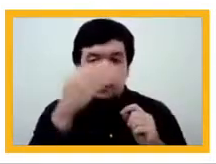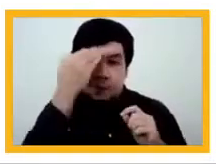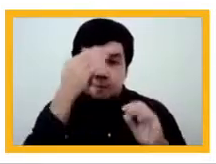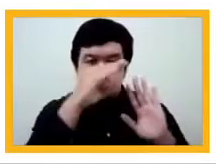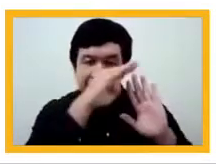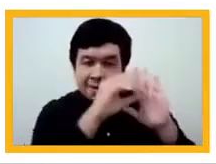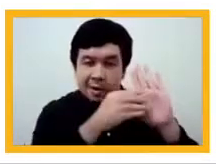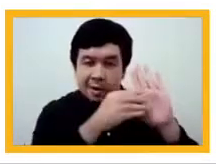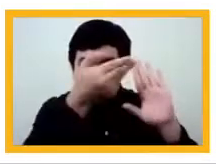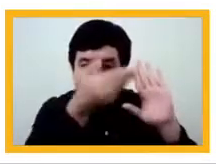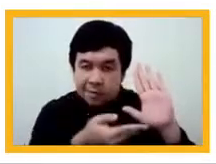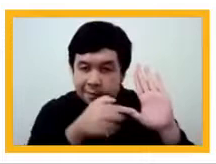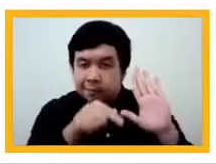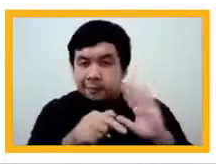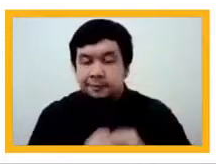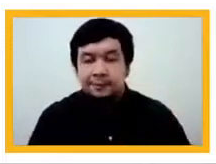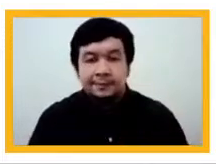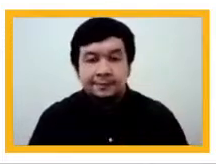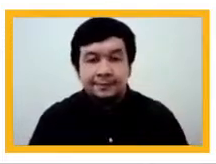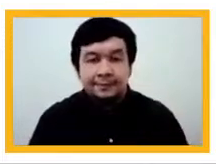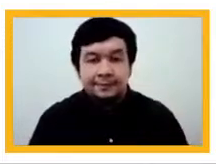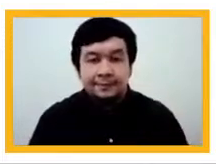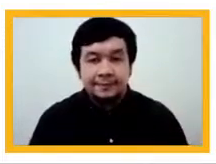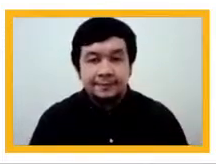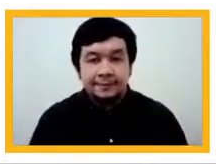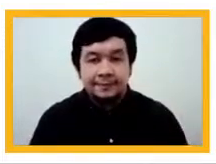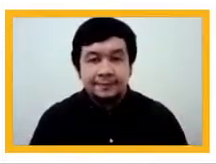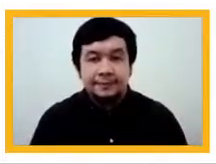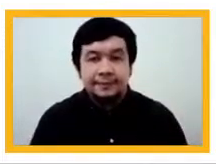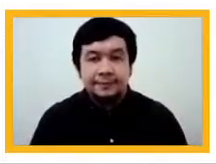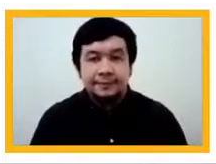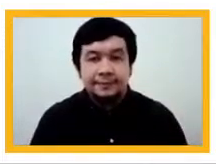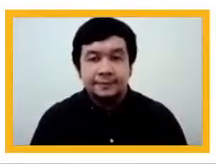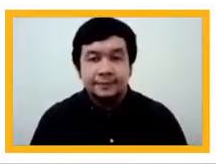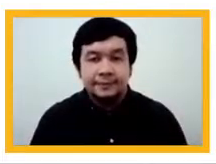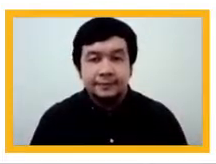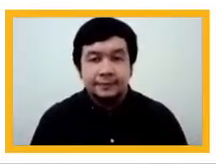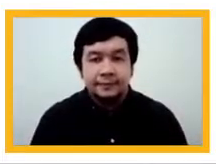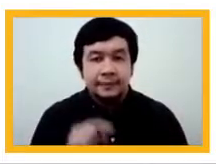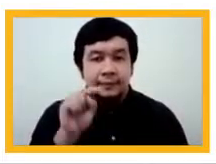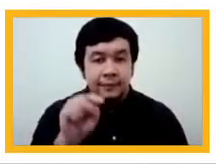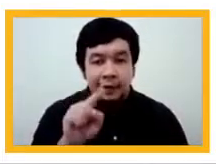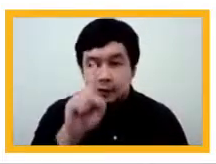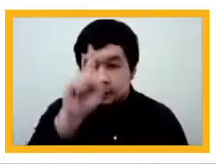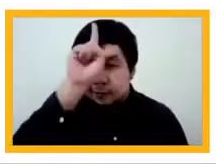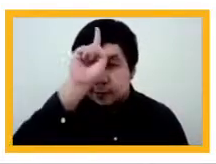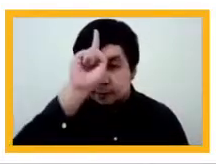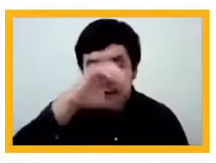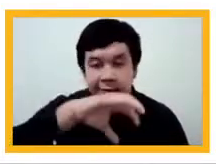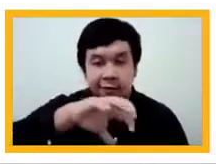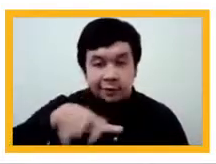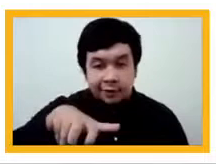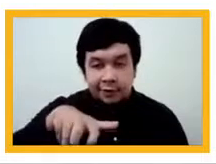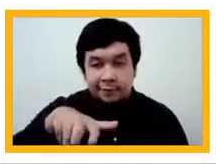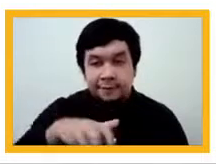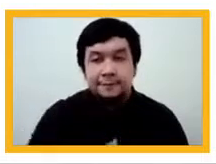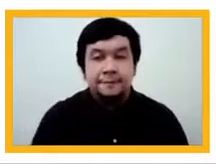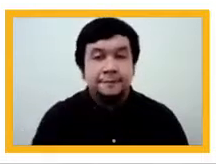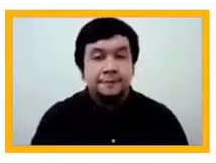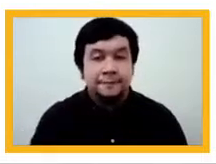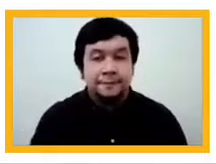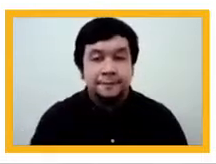Both Germany and Britain, and in fact, as a general case across Europe,